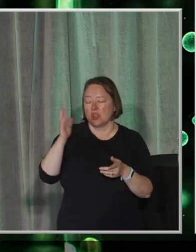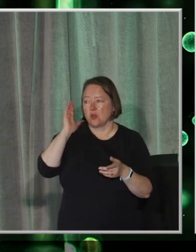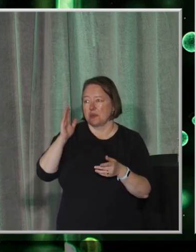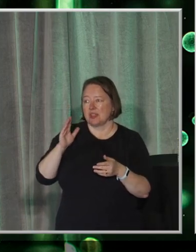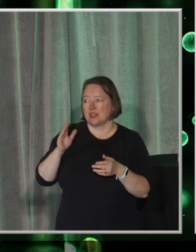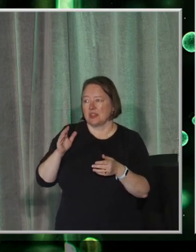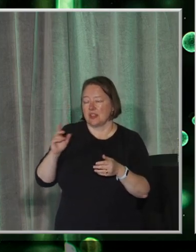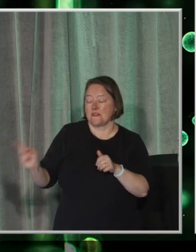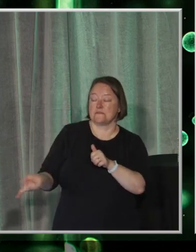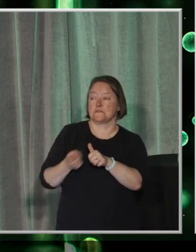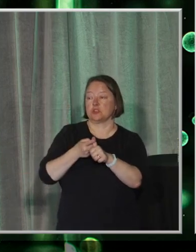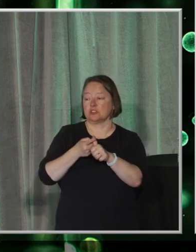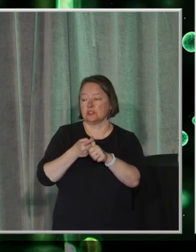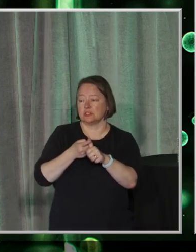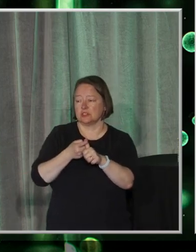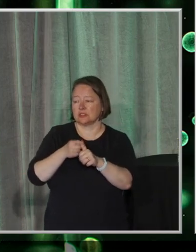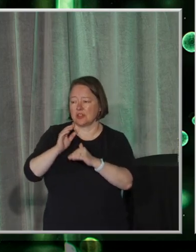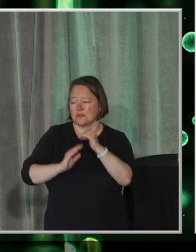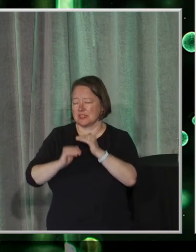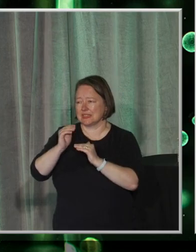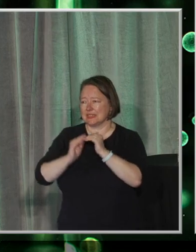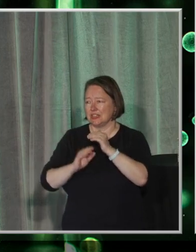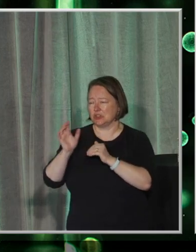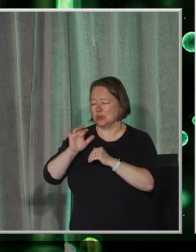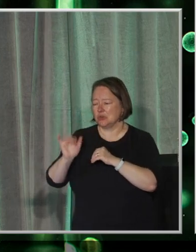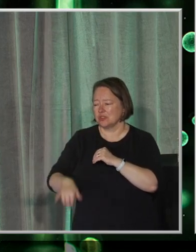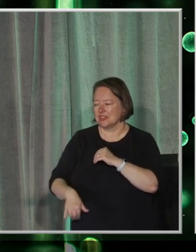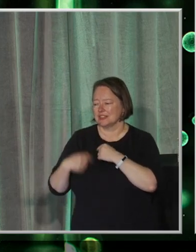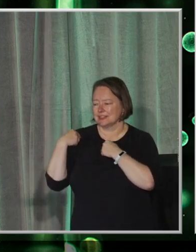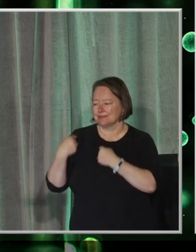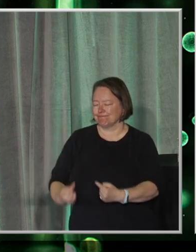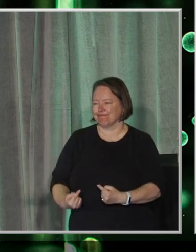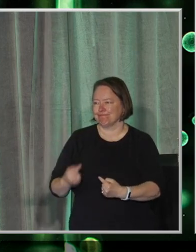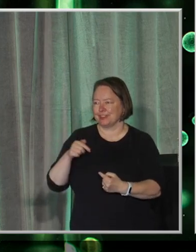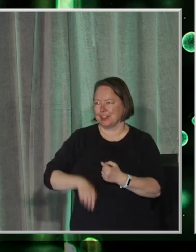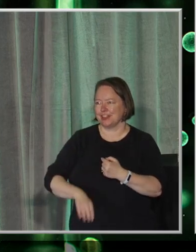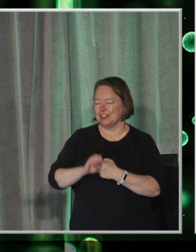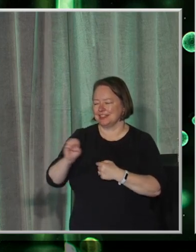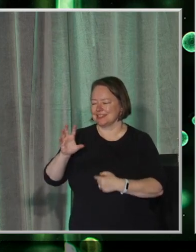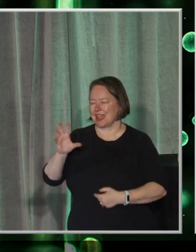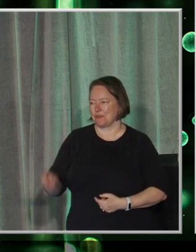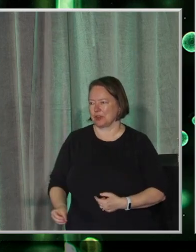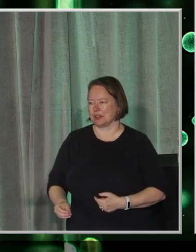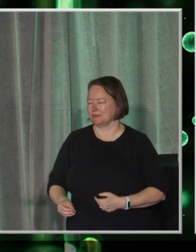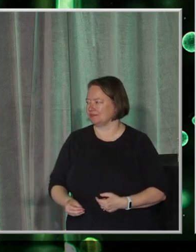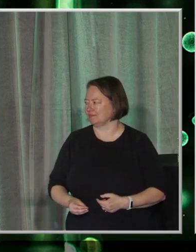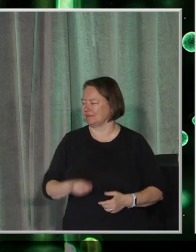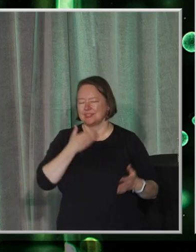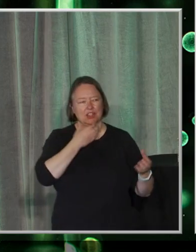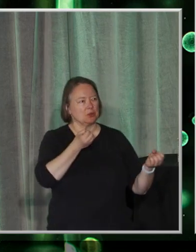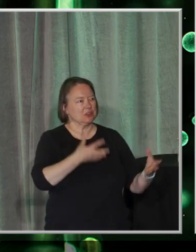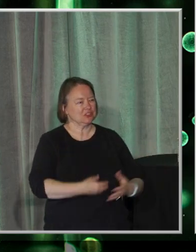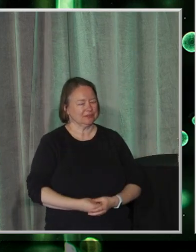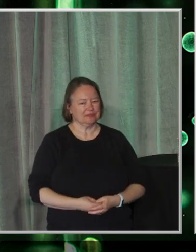the first facility to do this in the Eastern Africa. Thank you very